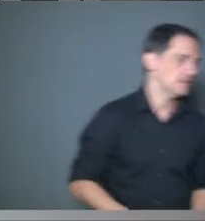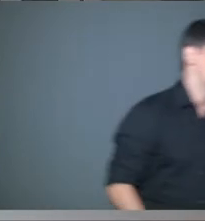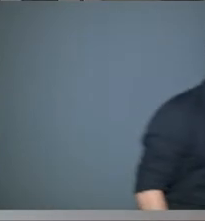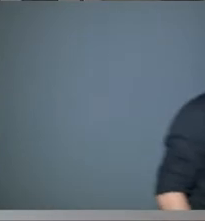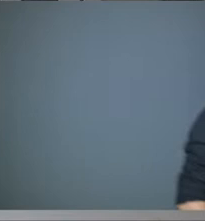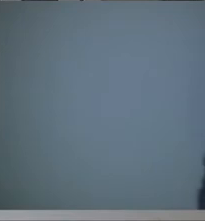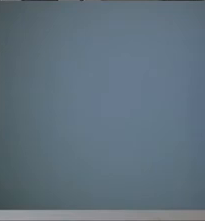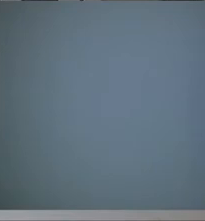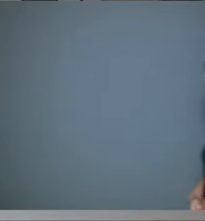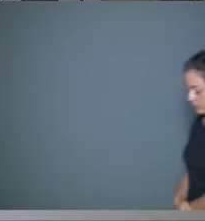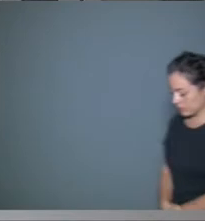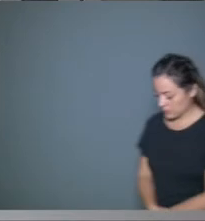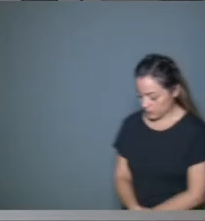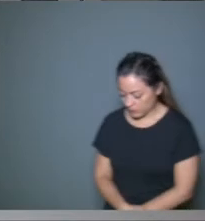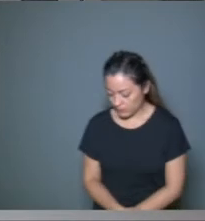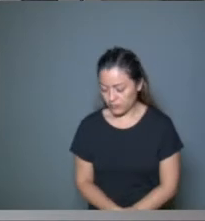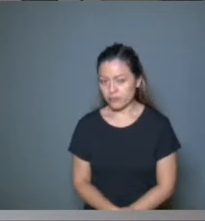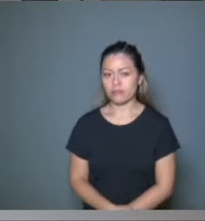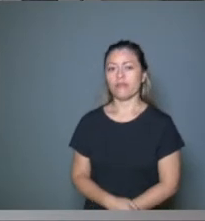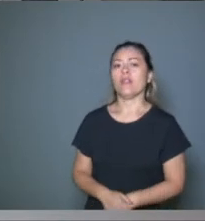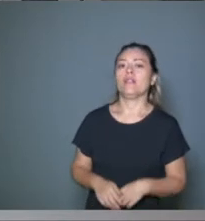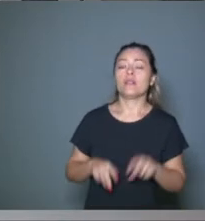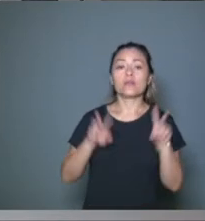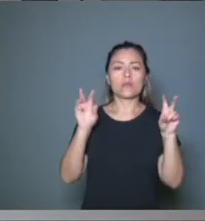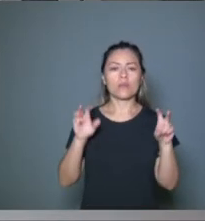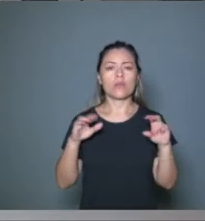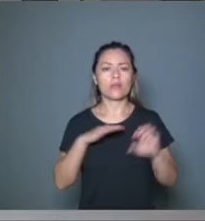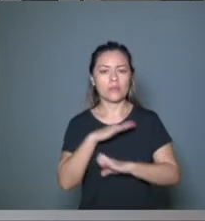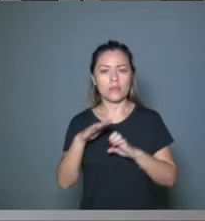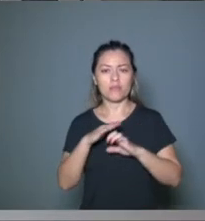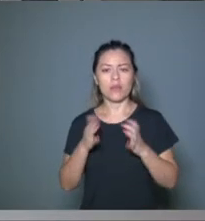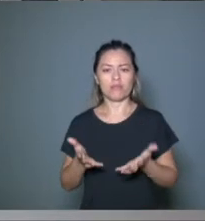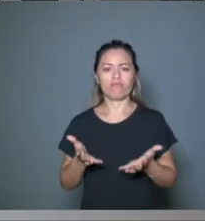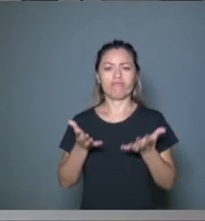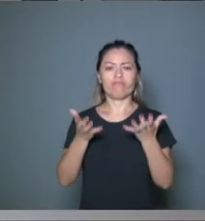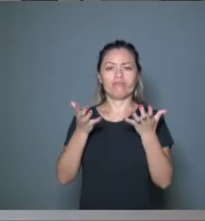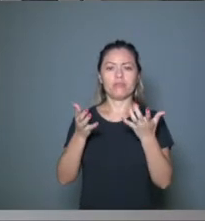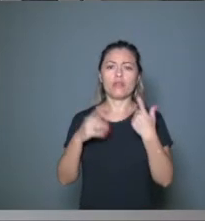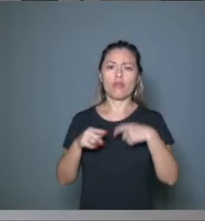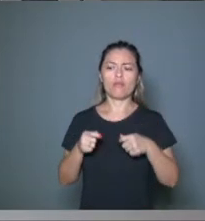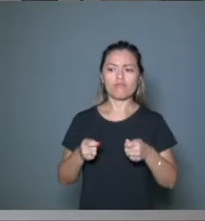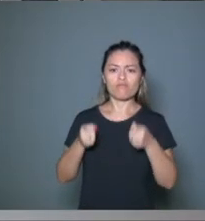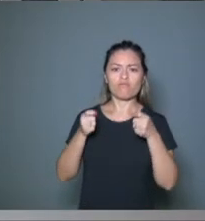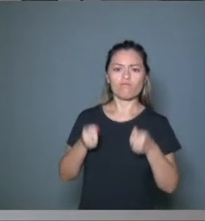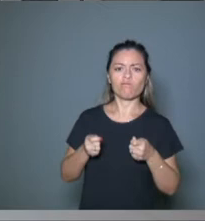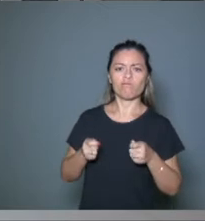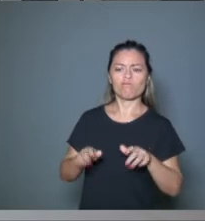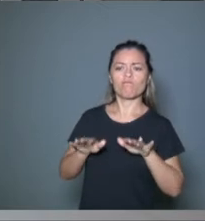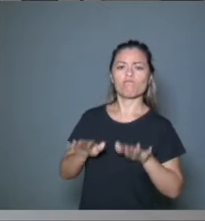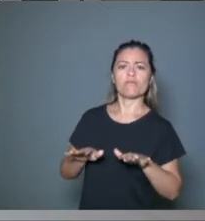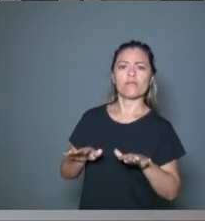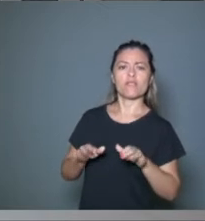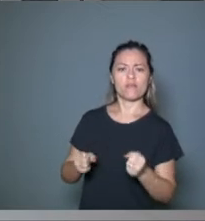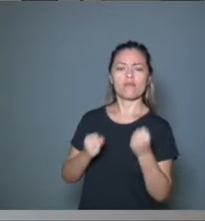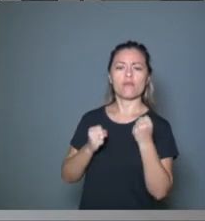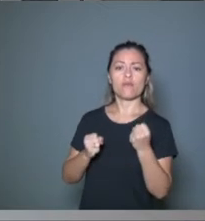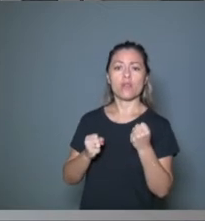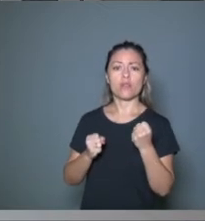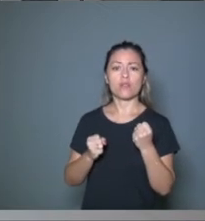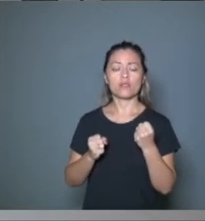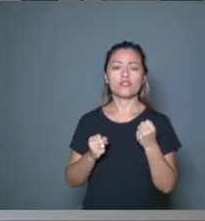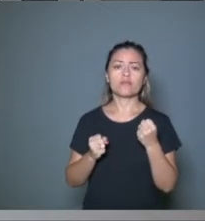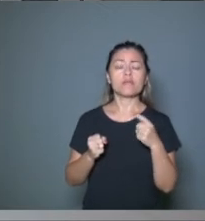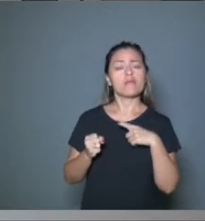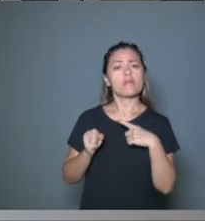And you also asked about the company's growth. Well, consolidation is a